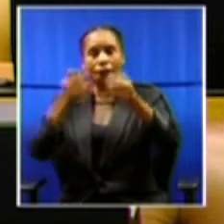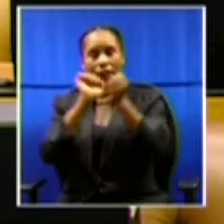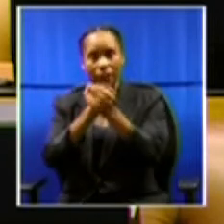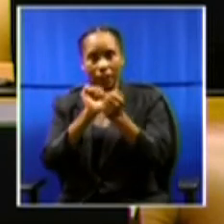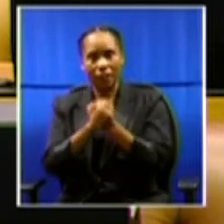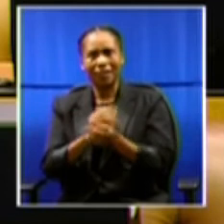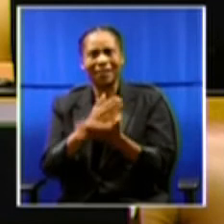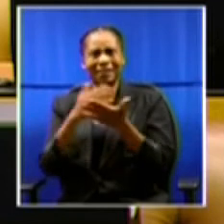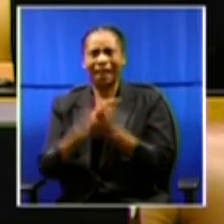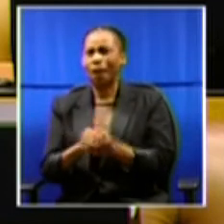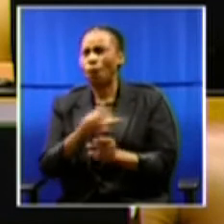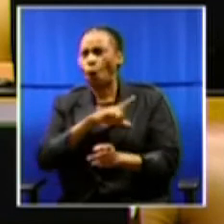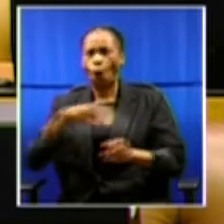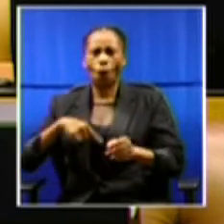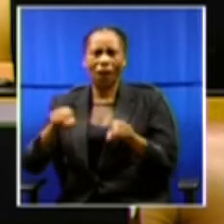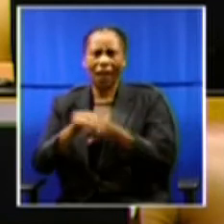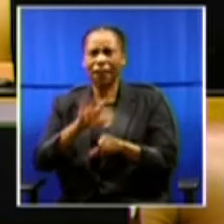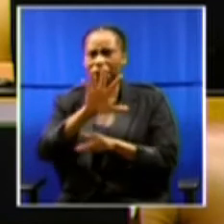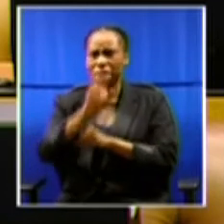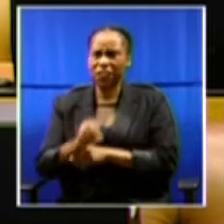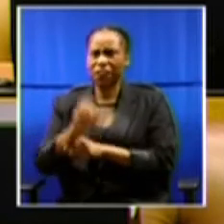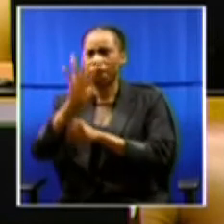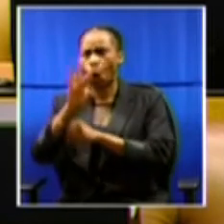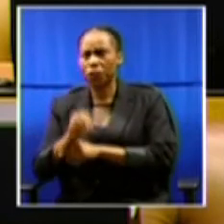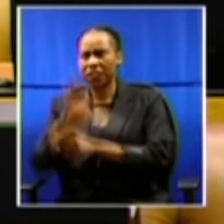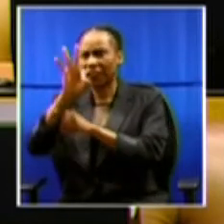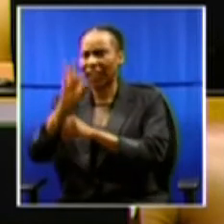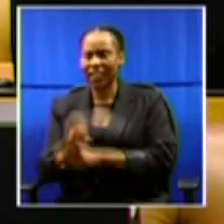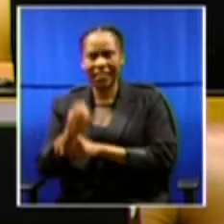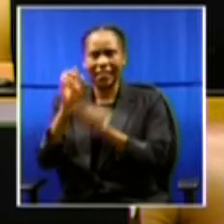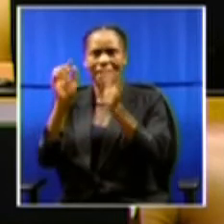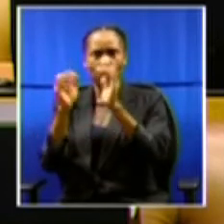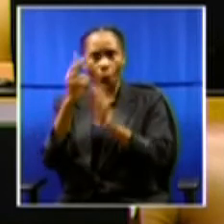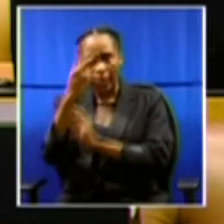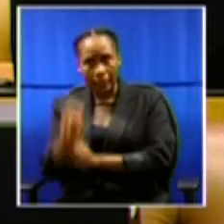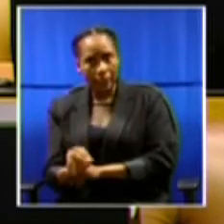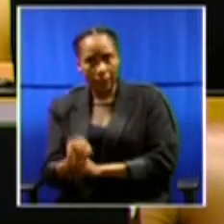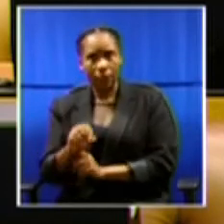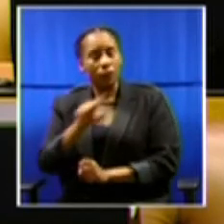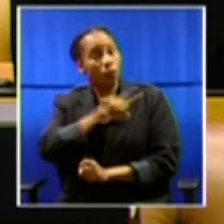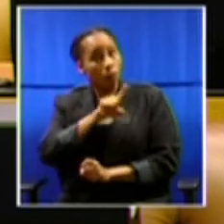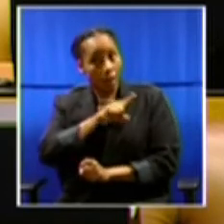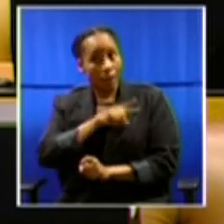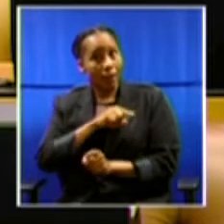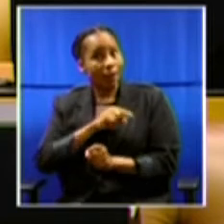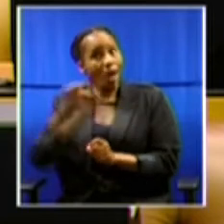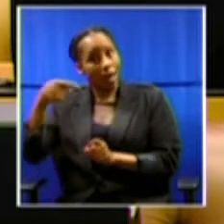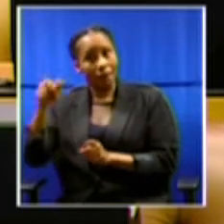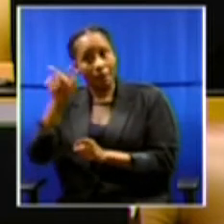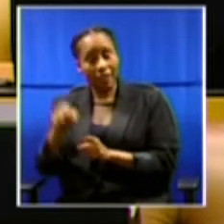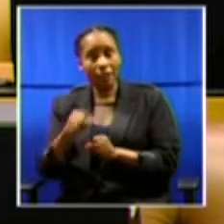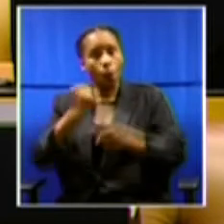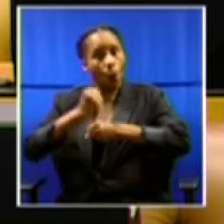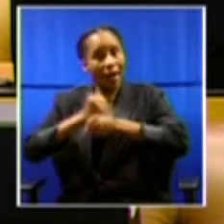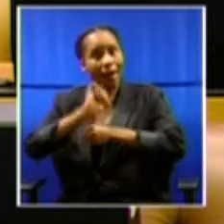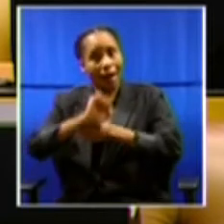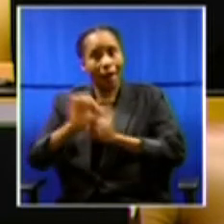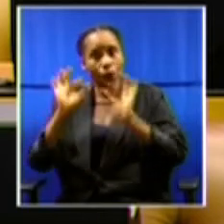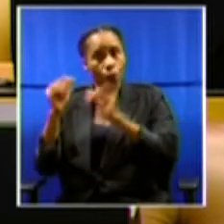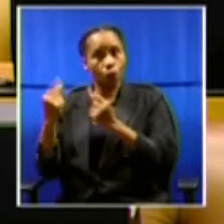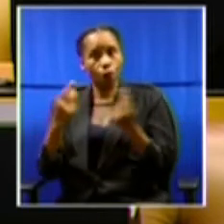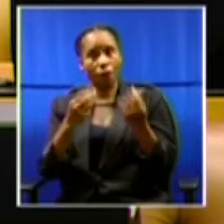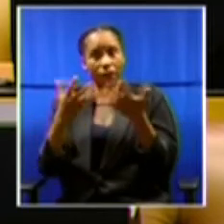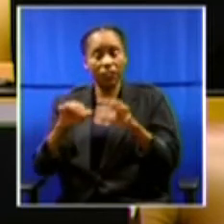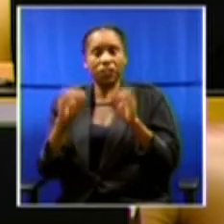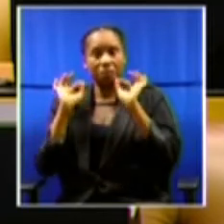like 50 years, 40 years, 30, 70, and all that, because somebody has done his or her work properly. For